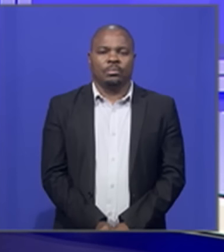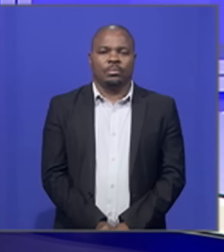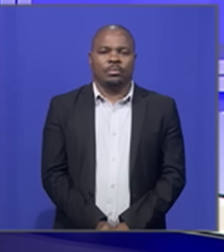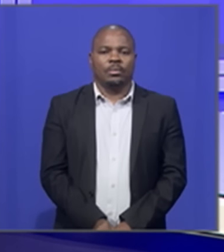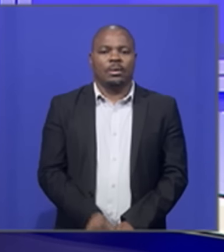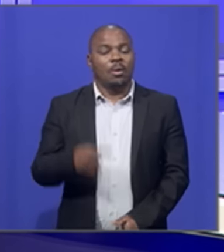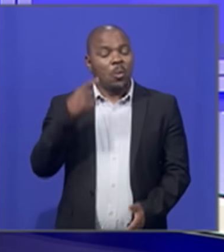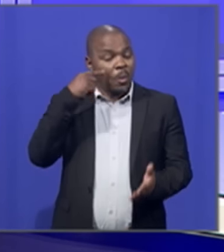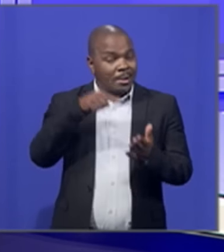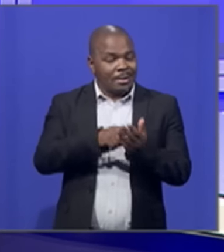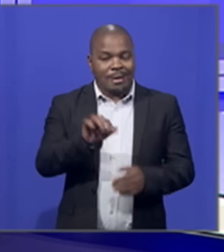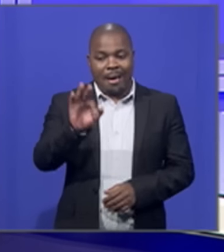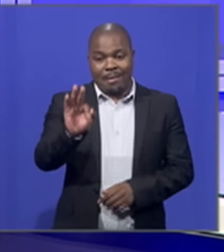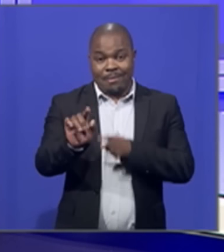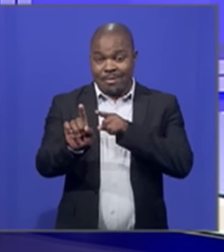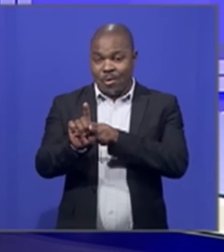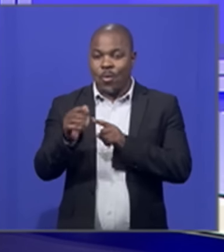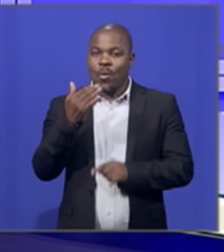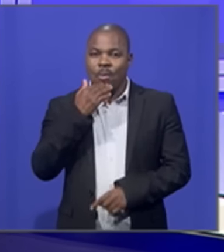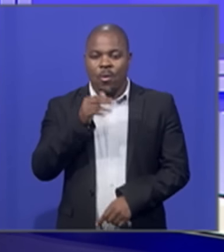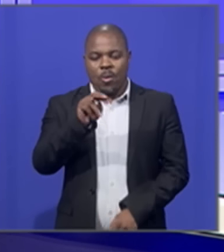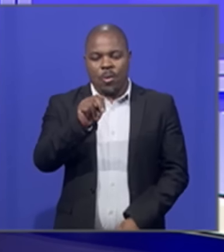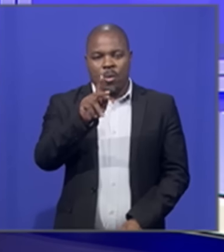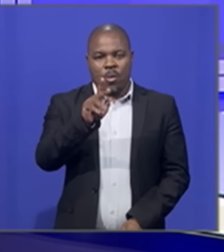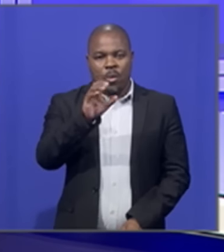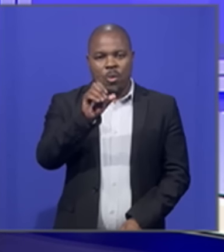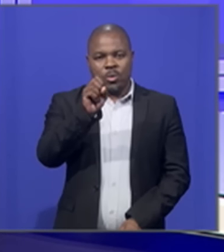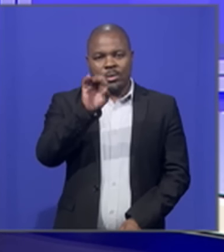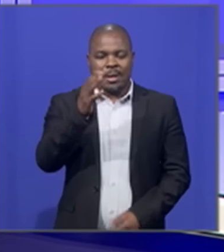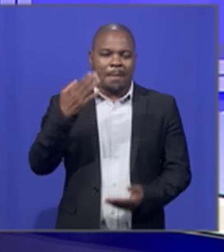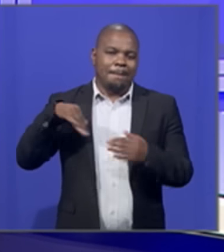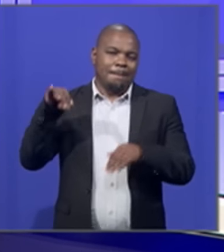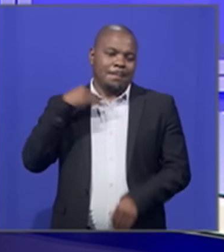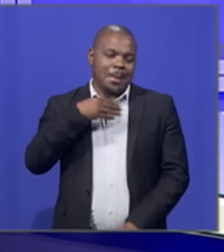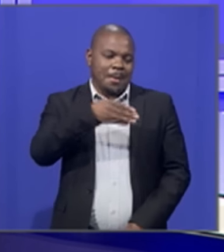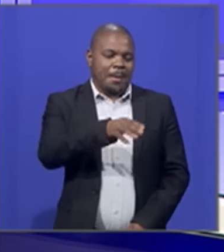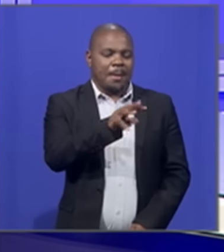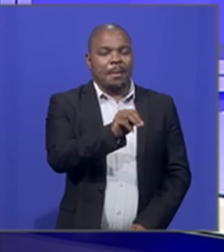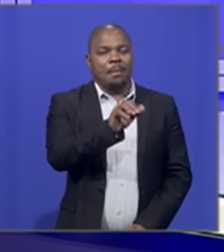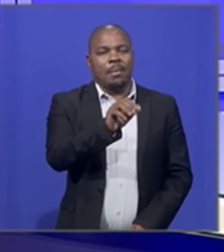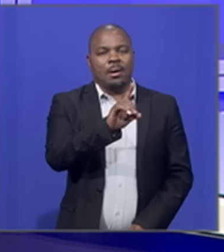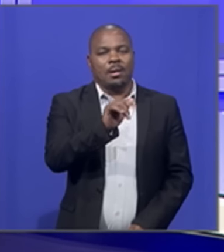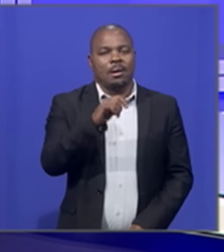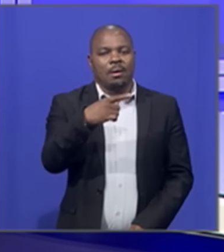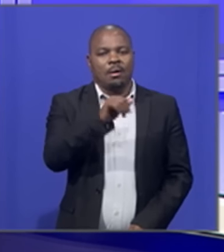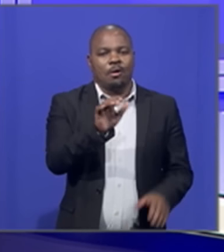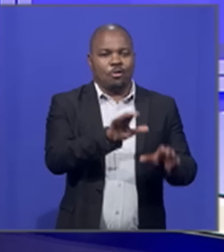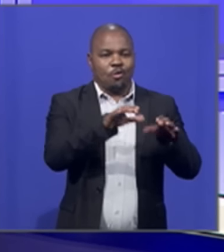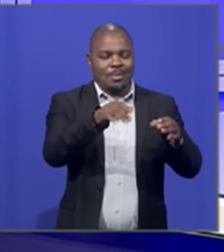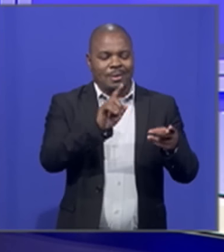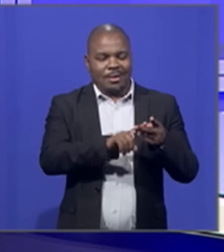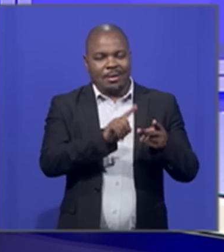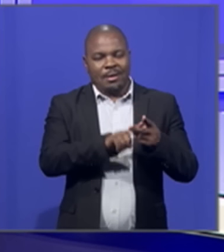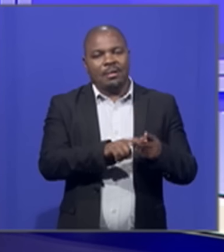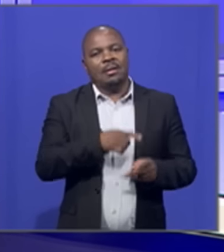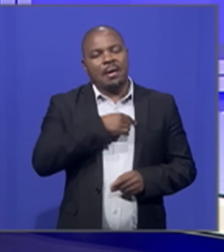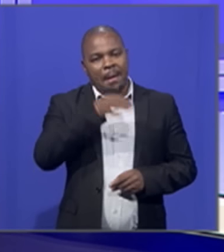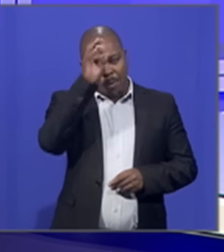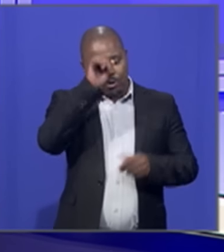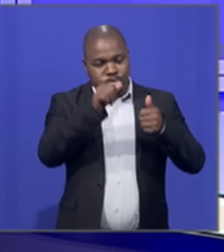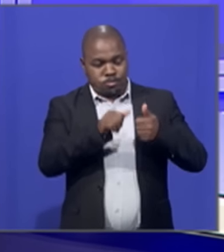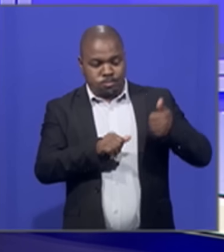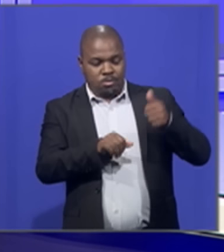Hlatse F e le go Sarasanda Fani Nkosi o boetse gape ka komisheneng ya Madlanga le go senola hlogo ya lekala la kutulo ya bosenyi